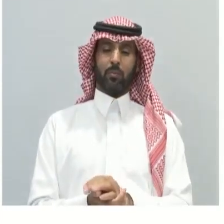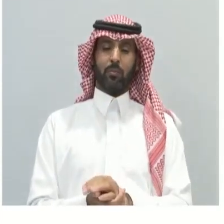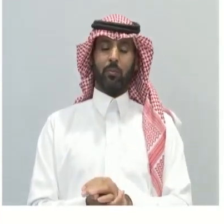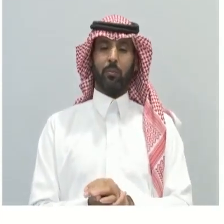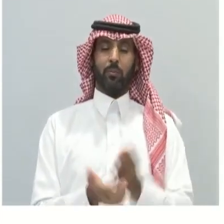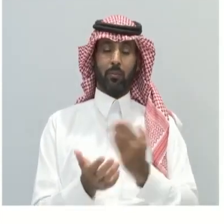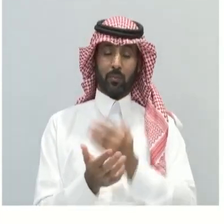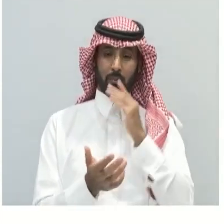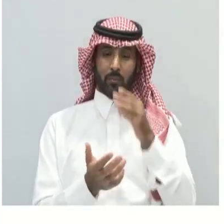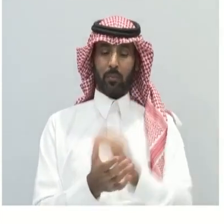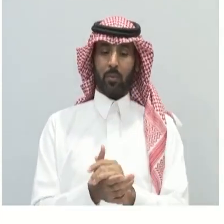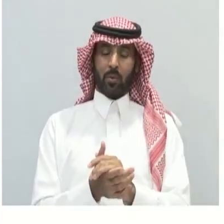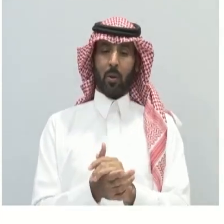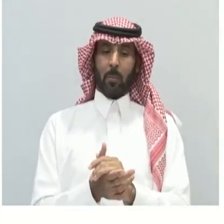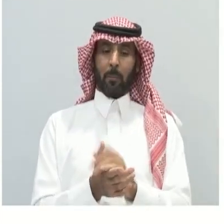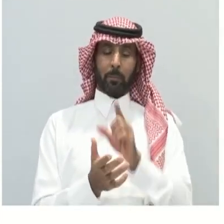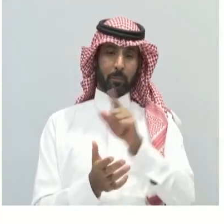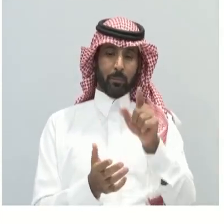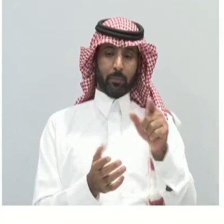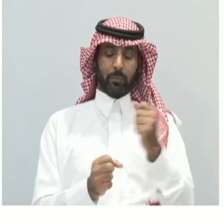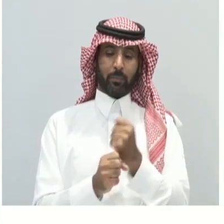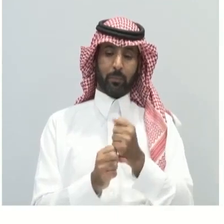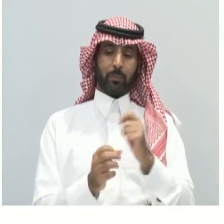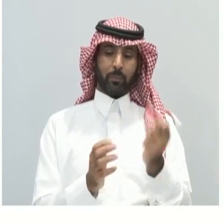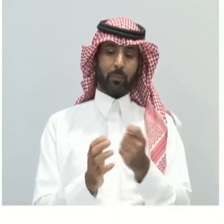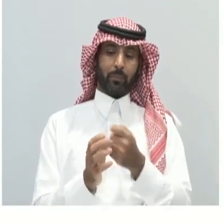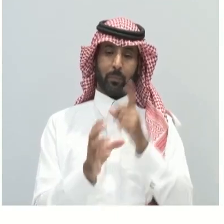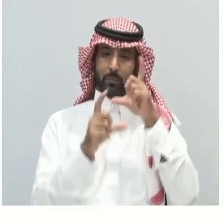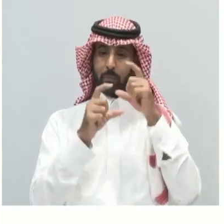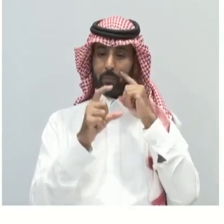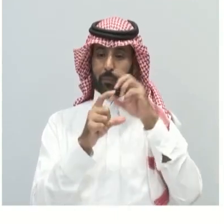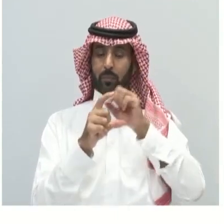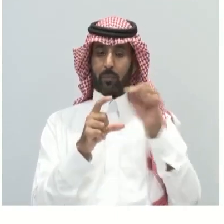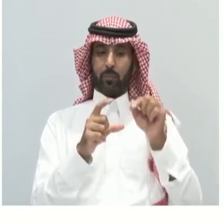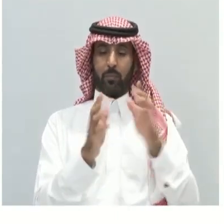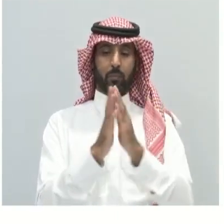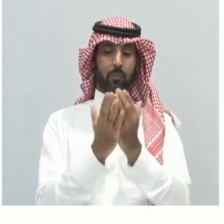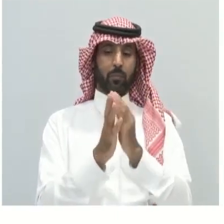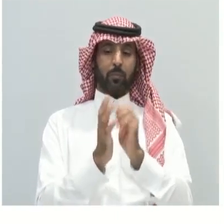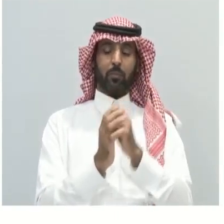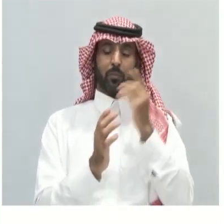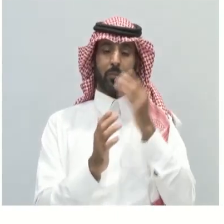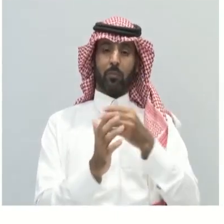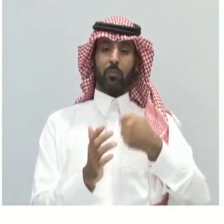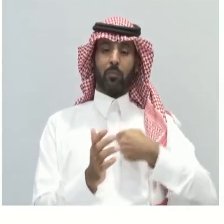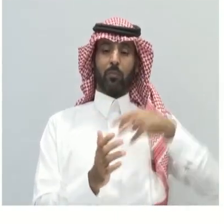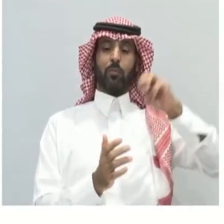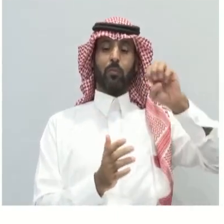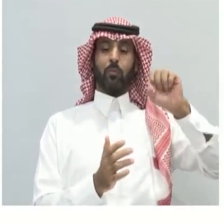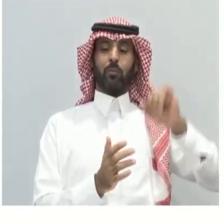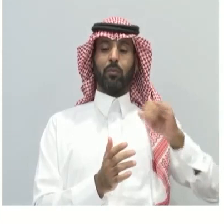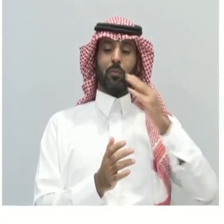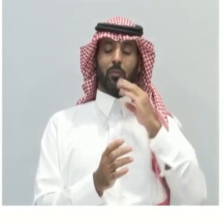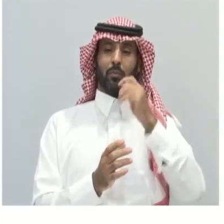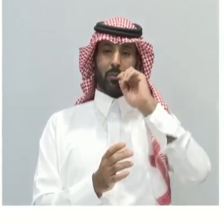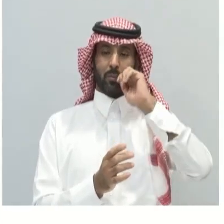Okay, let's check the answer together. So me is the indirect object, and the direct object is a